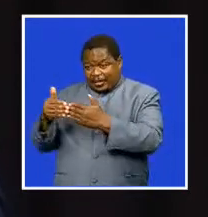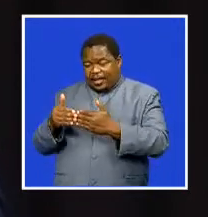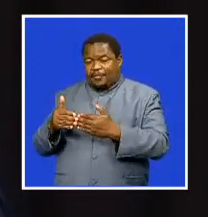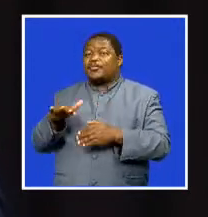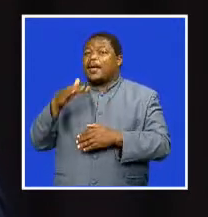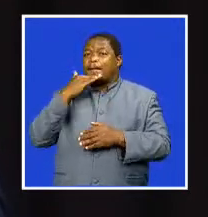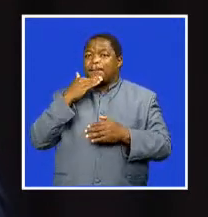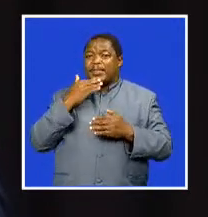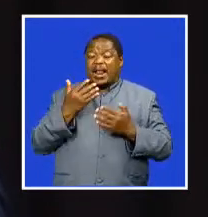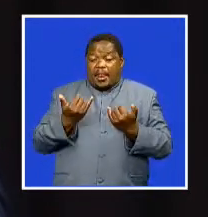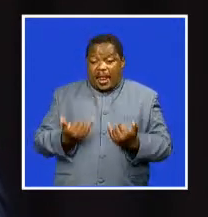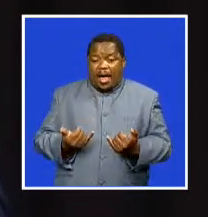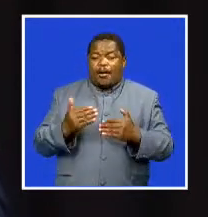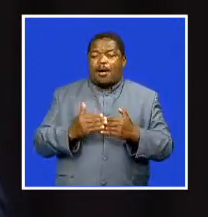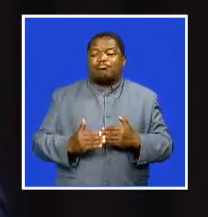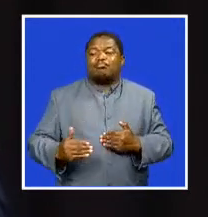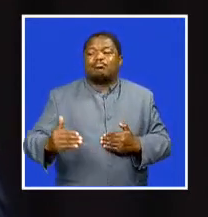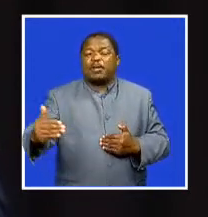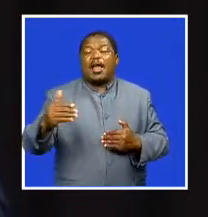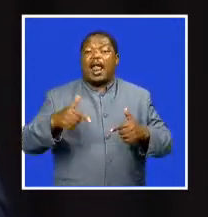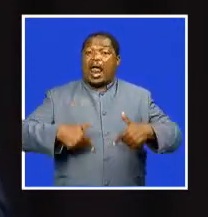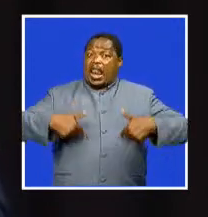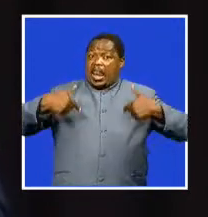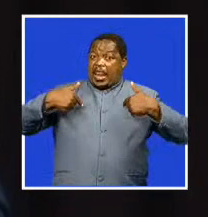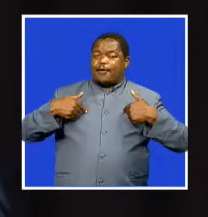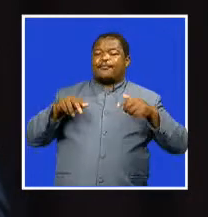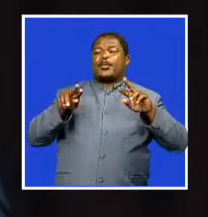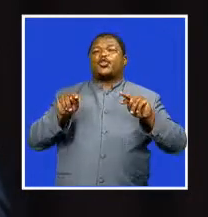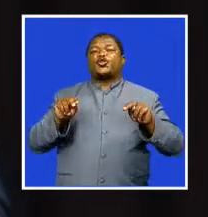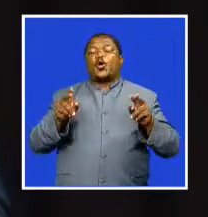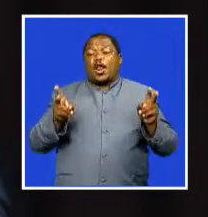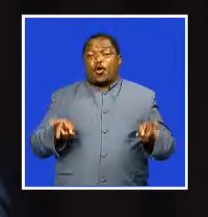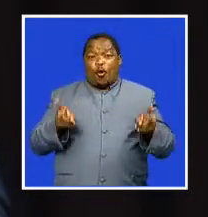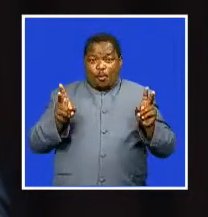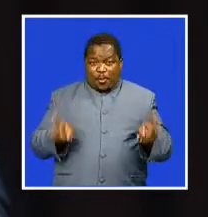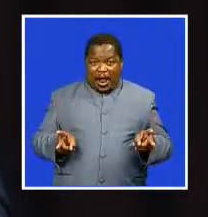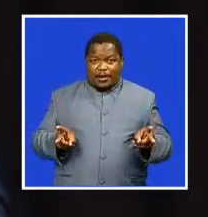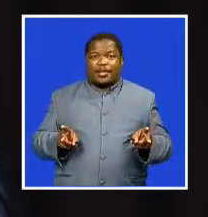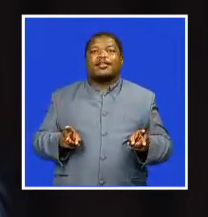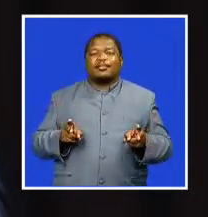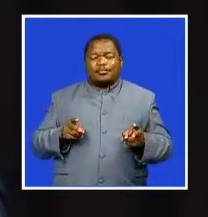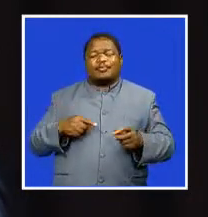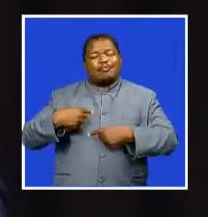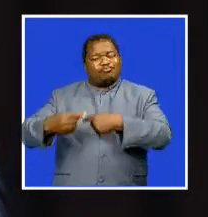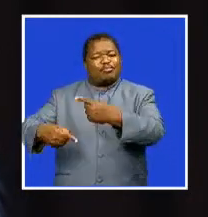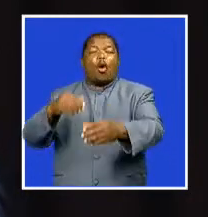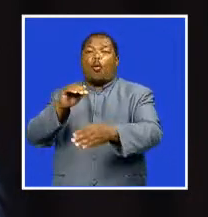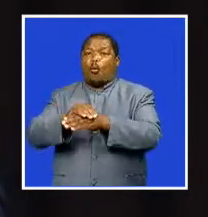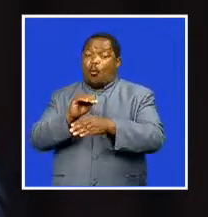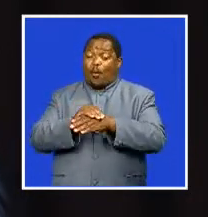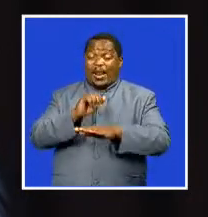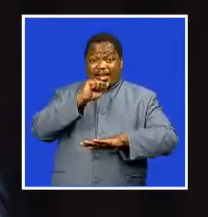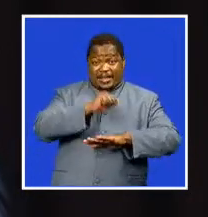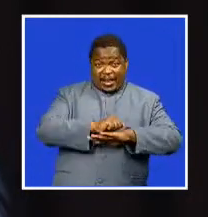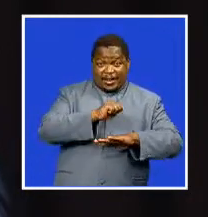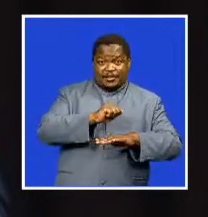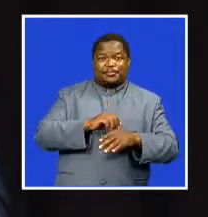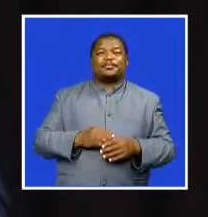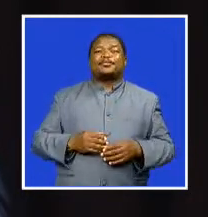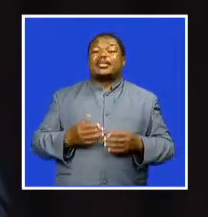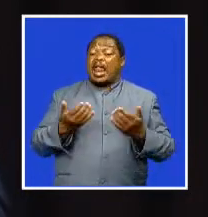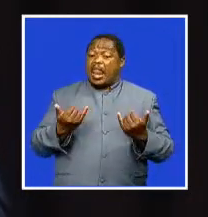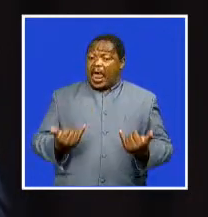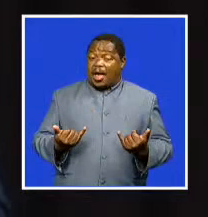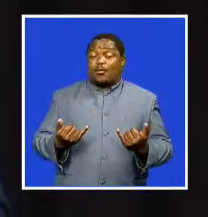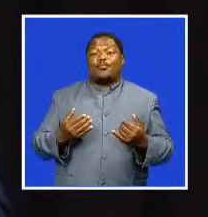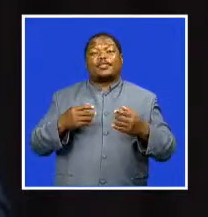us. A new normal that requires of us to be extremely conscious of our health habits